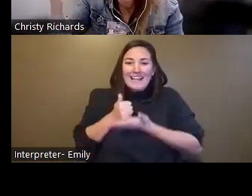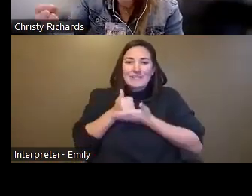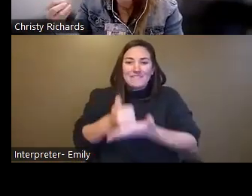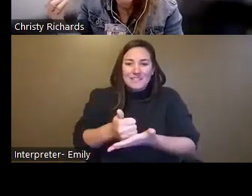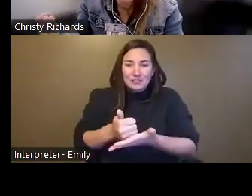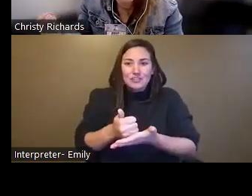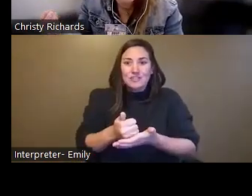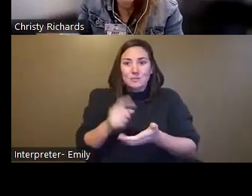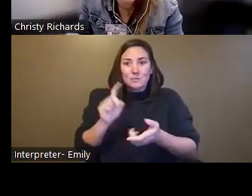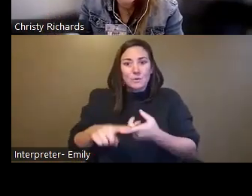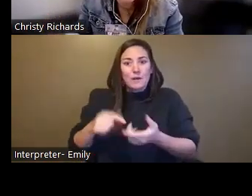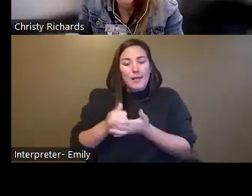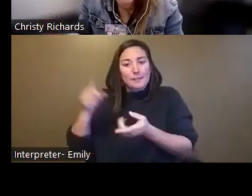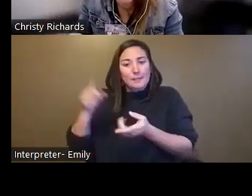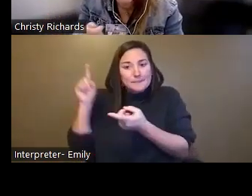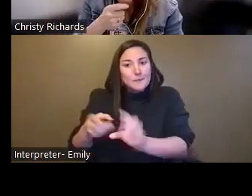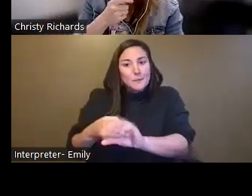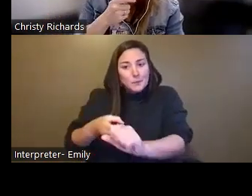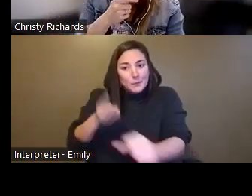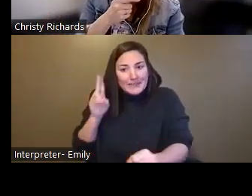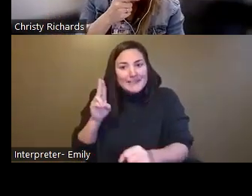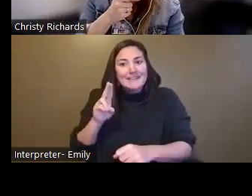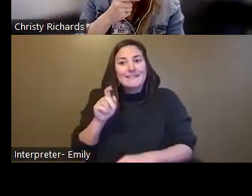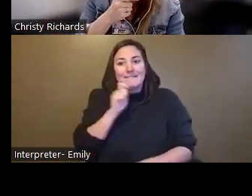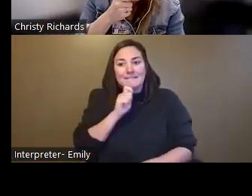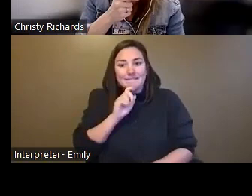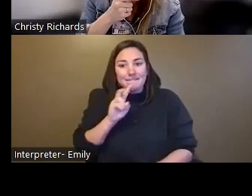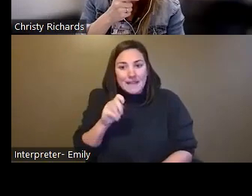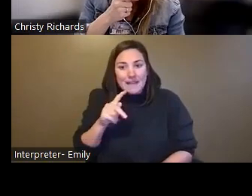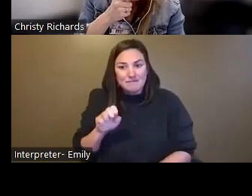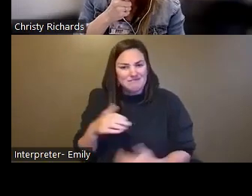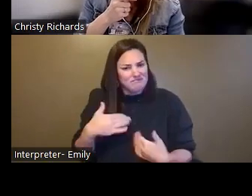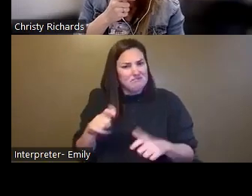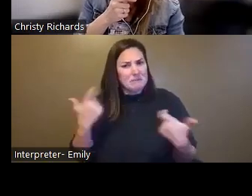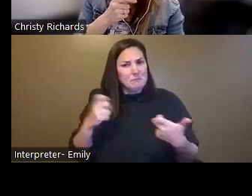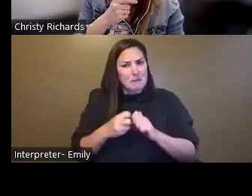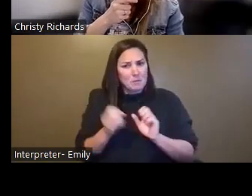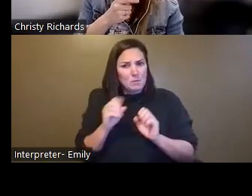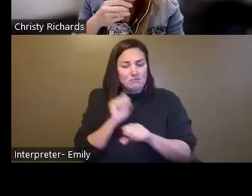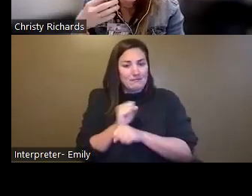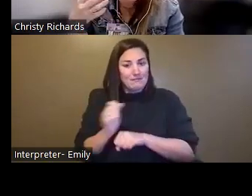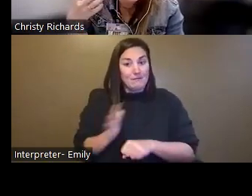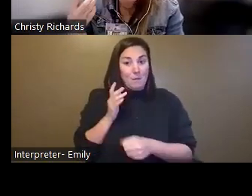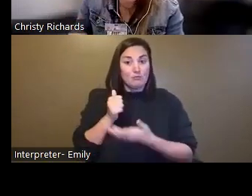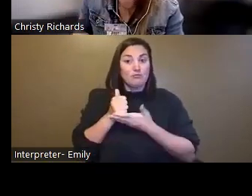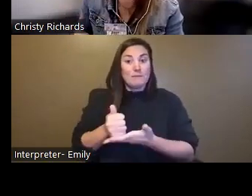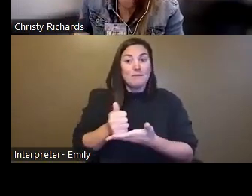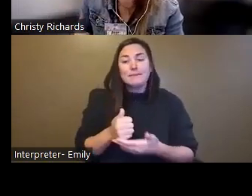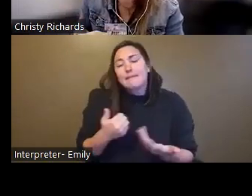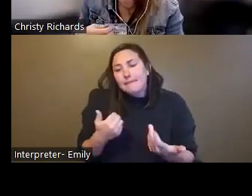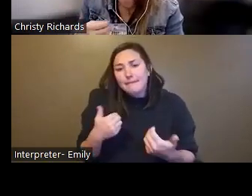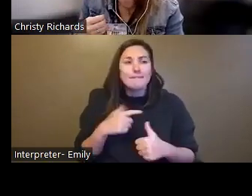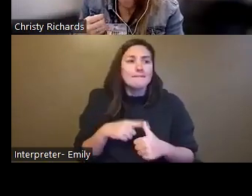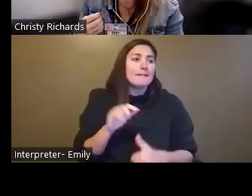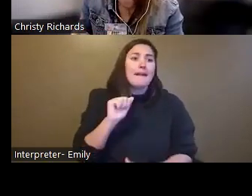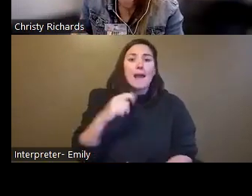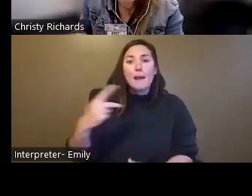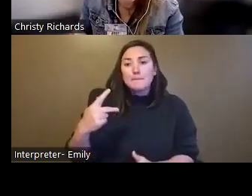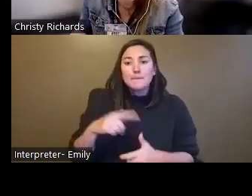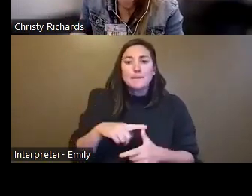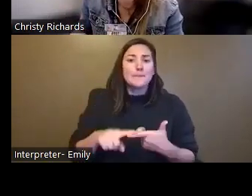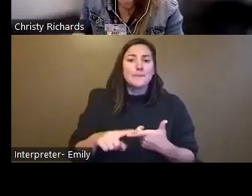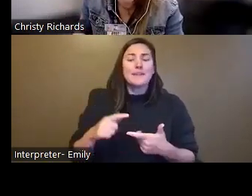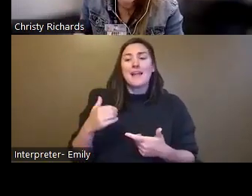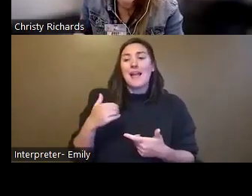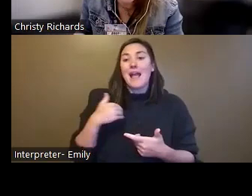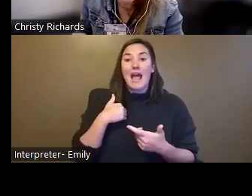get off of vaping devices. So that's another issue. We have apps, we have social programs, but medications